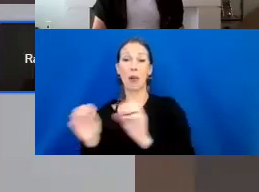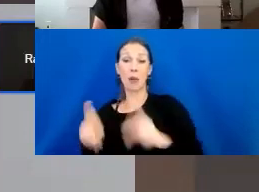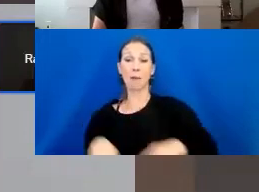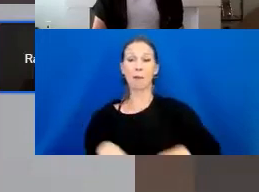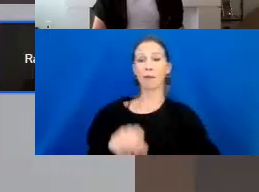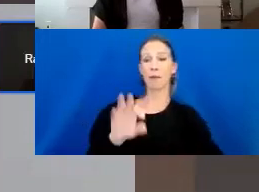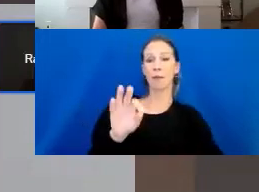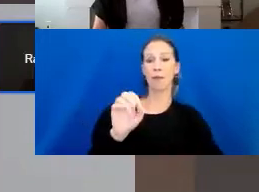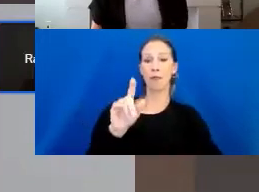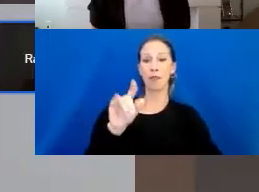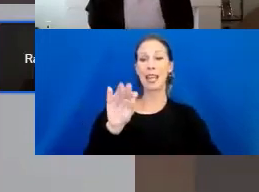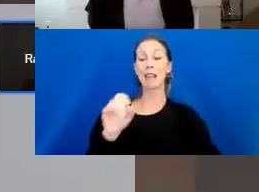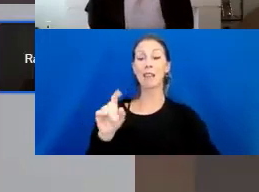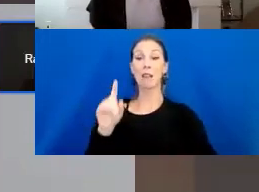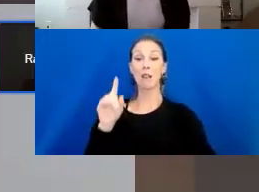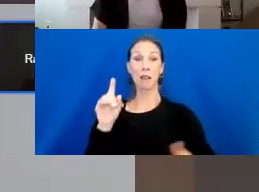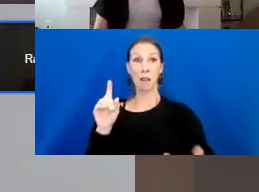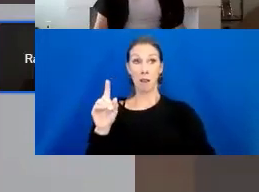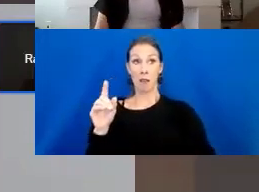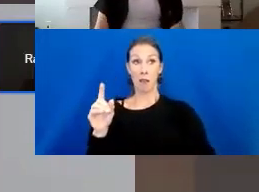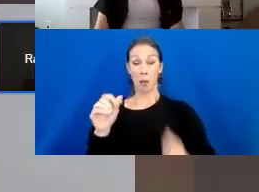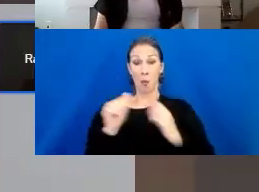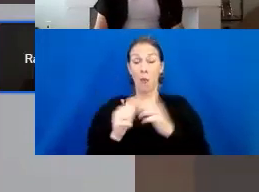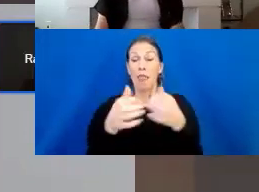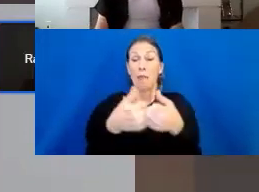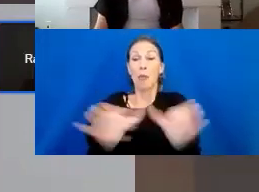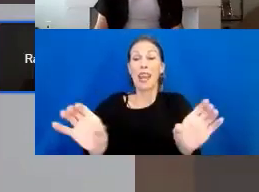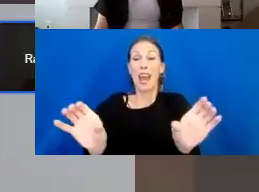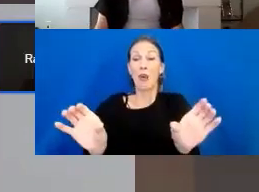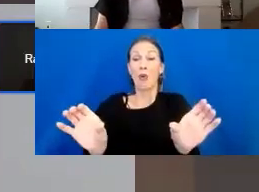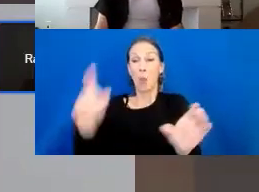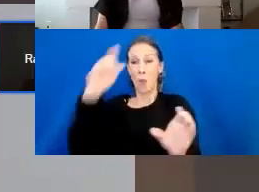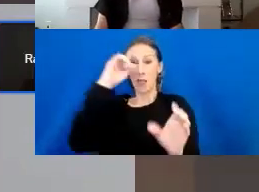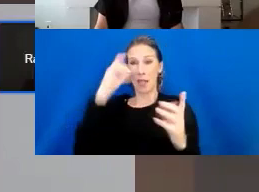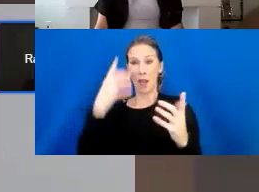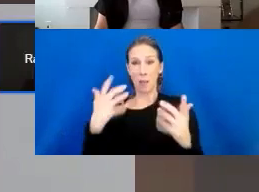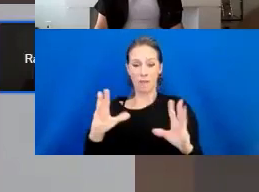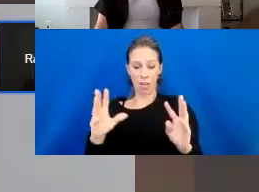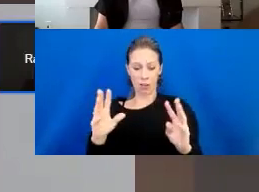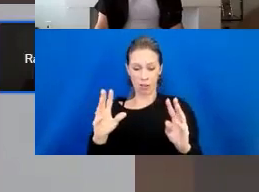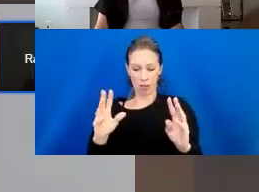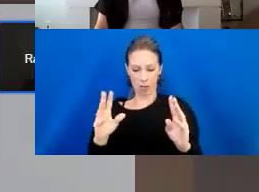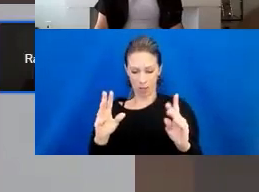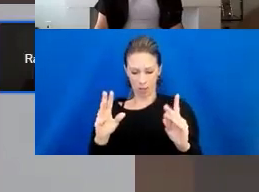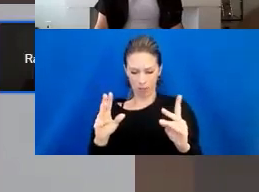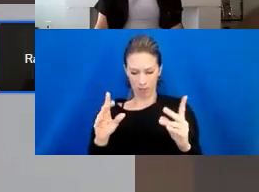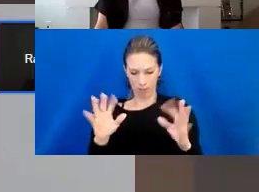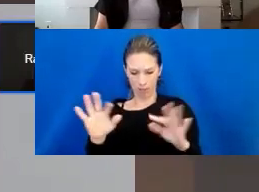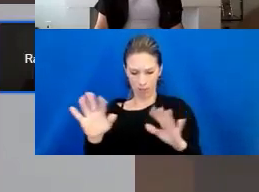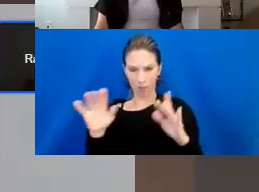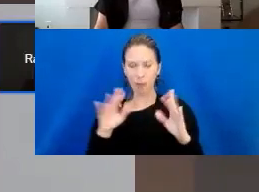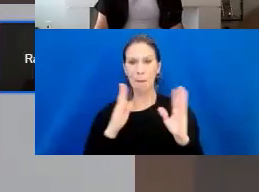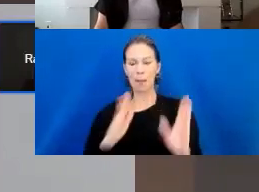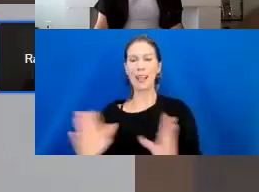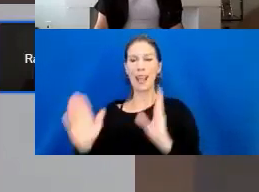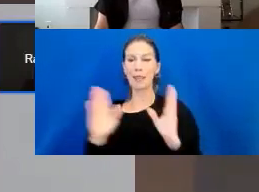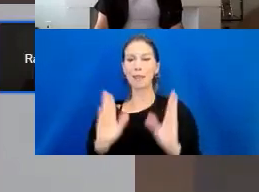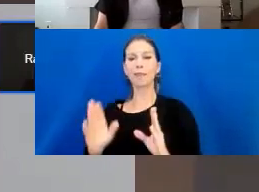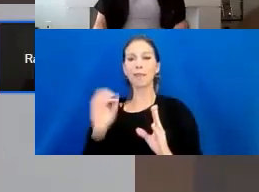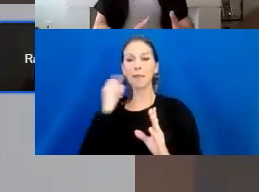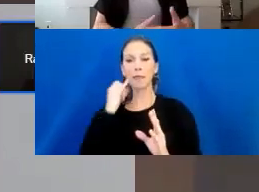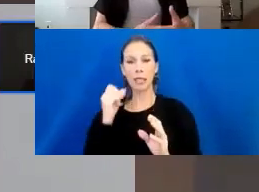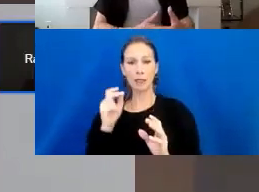think we caught them all because those were fundamental to how the sessions were submitted. If it's being submitted as